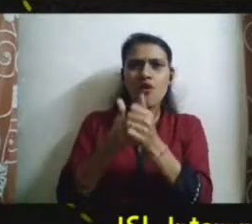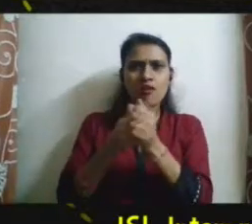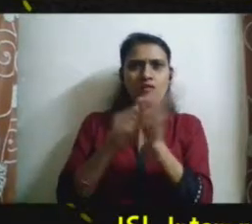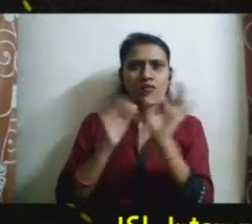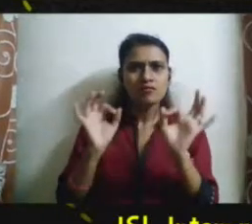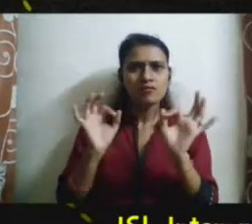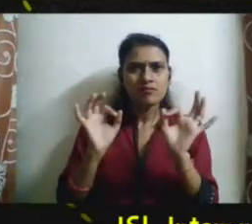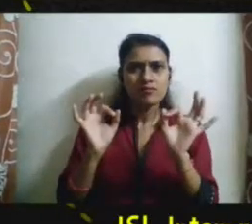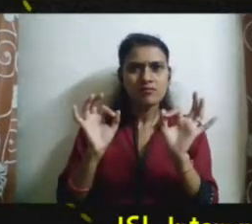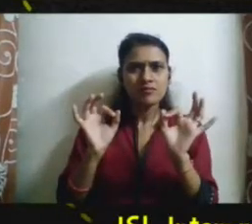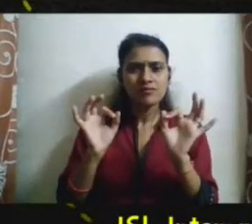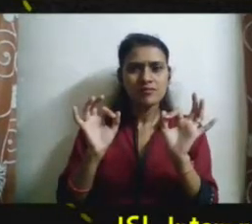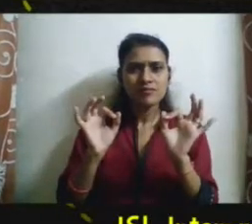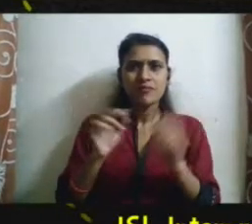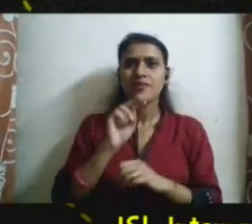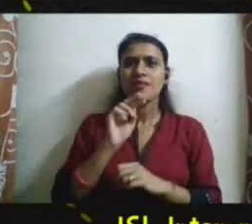dadra.